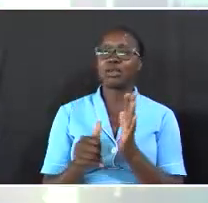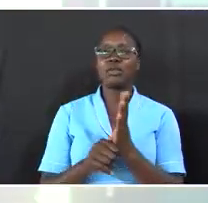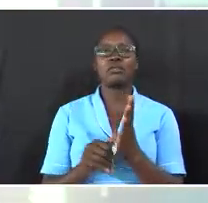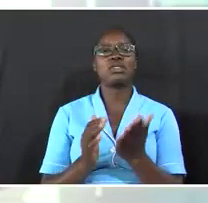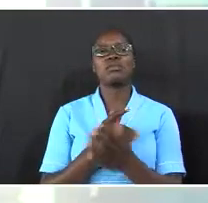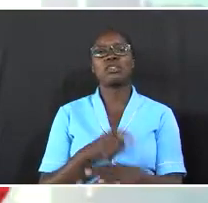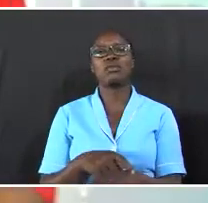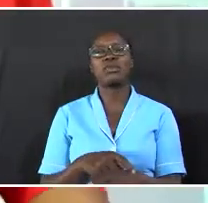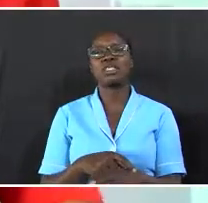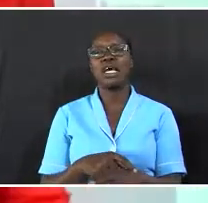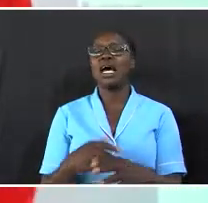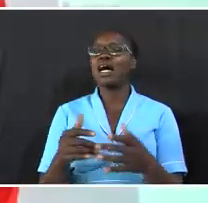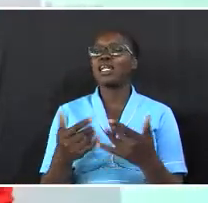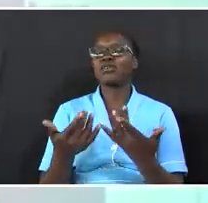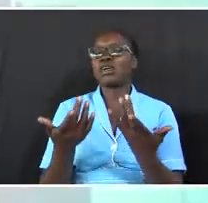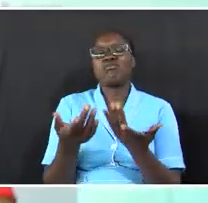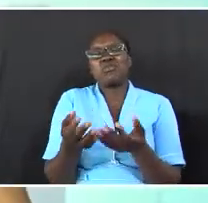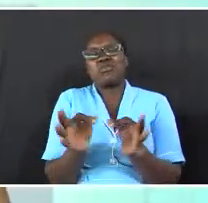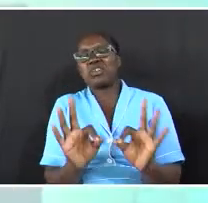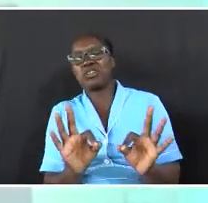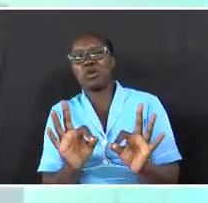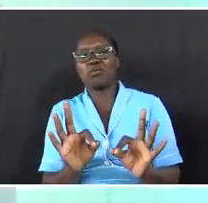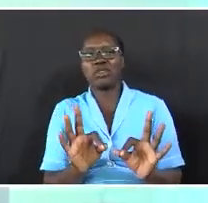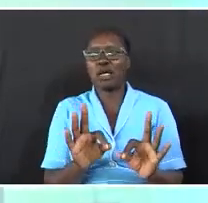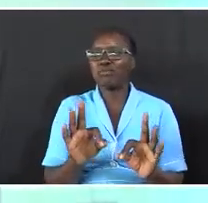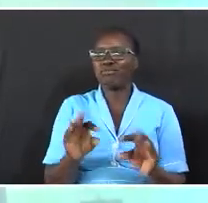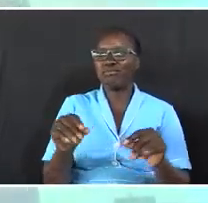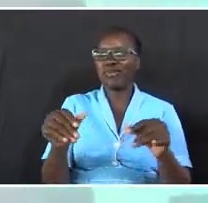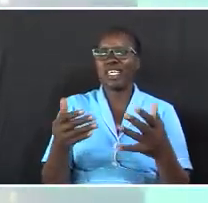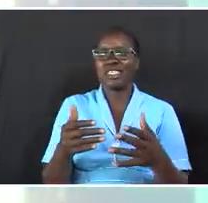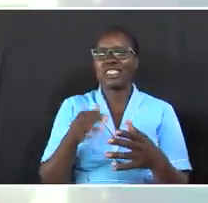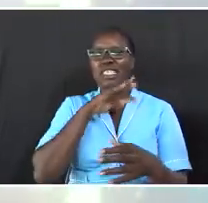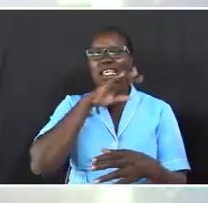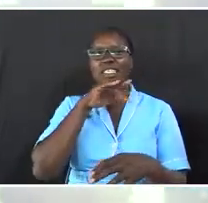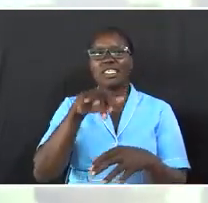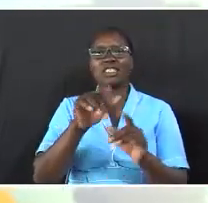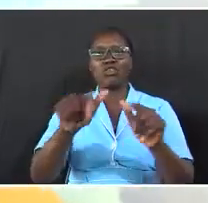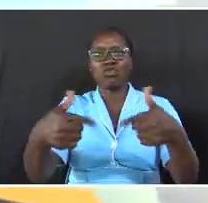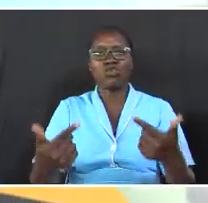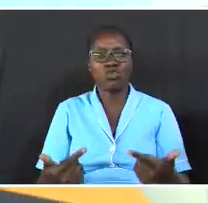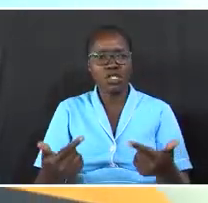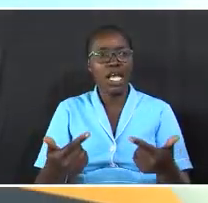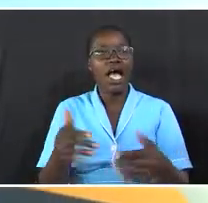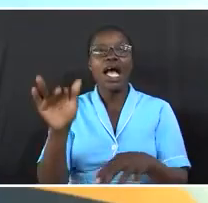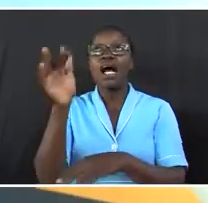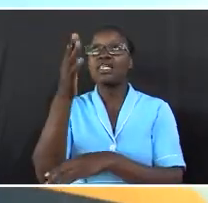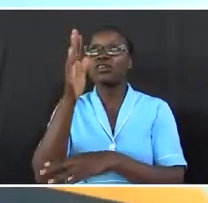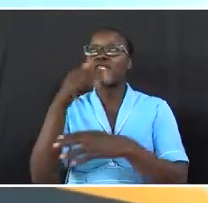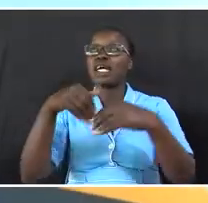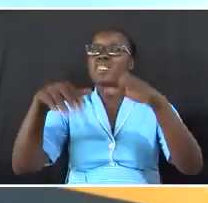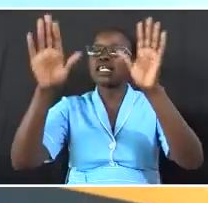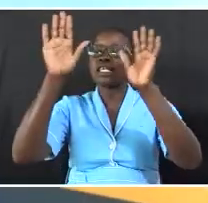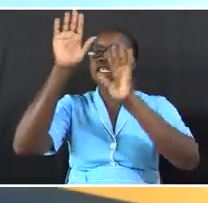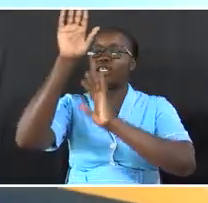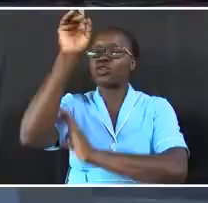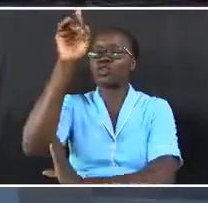allow some space for dust in your shoes. Ask him, I surrender to